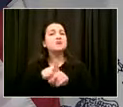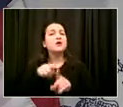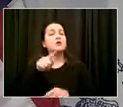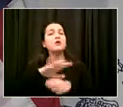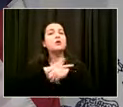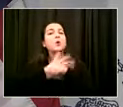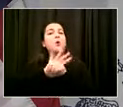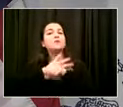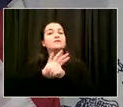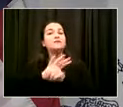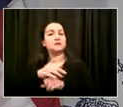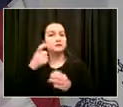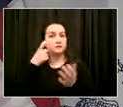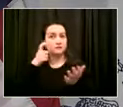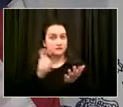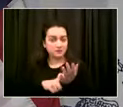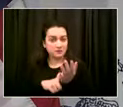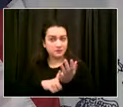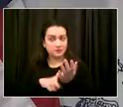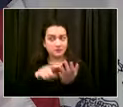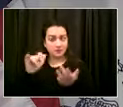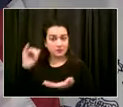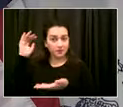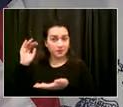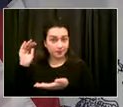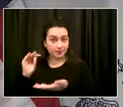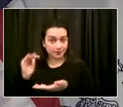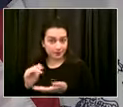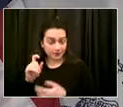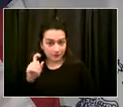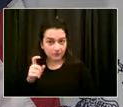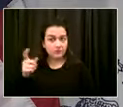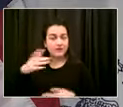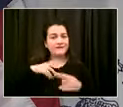world. But I'll say something about